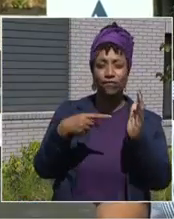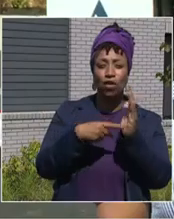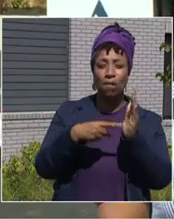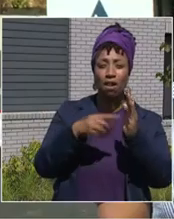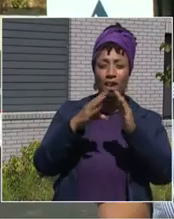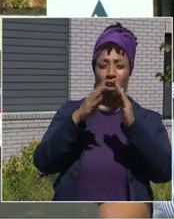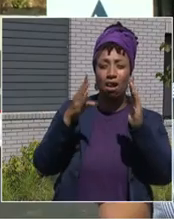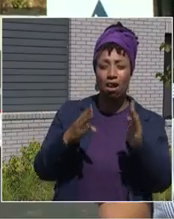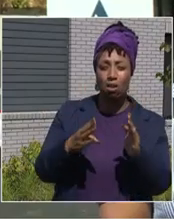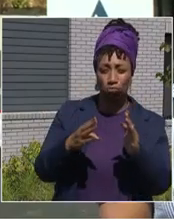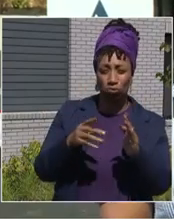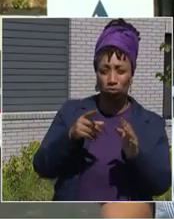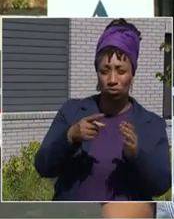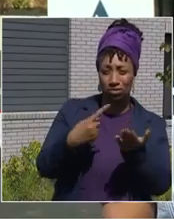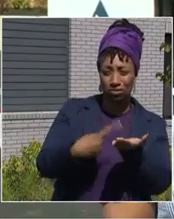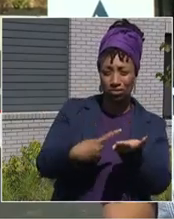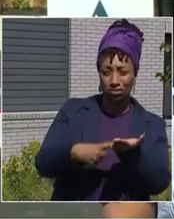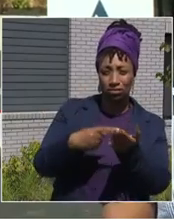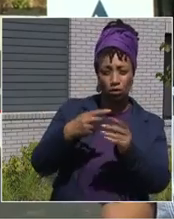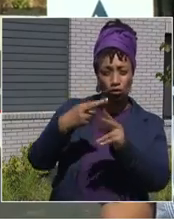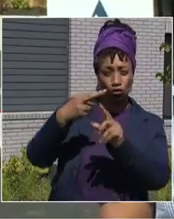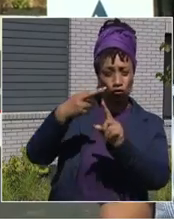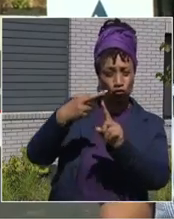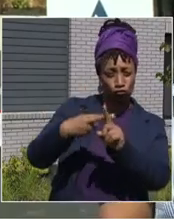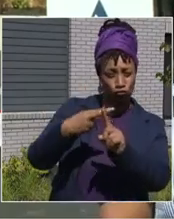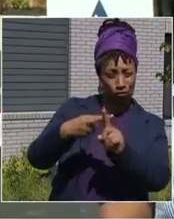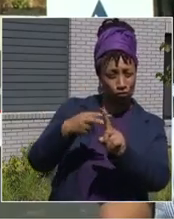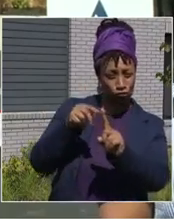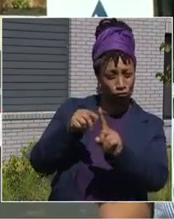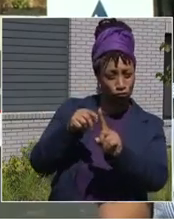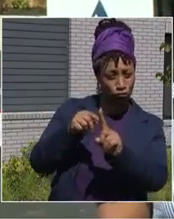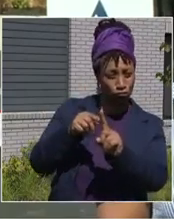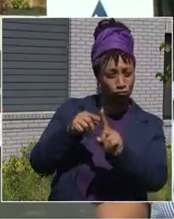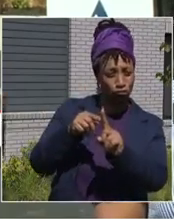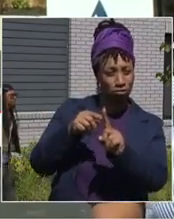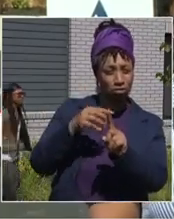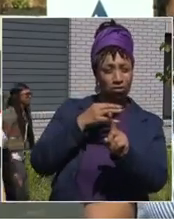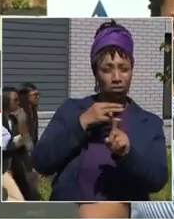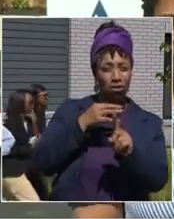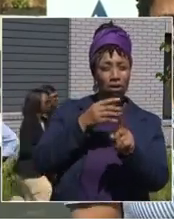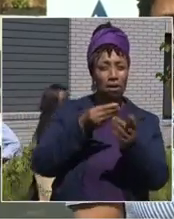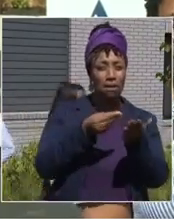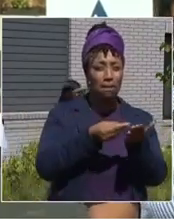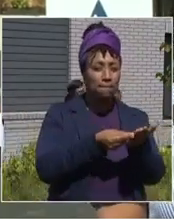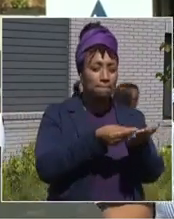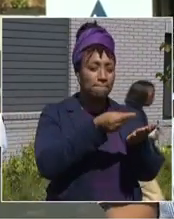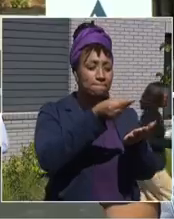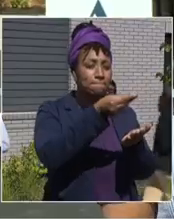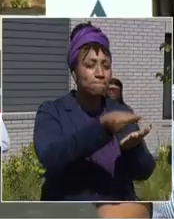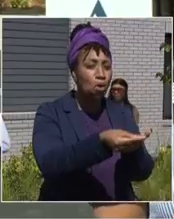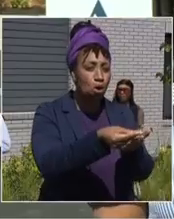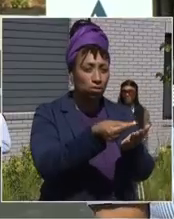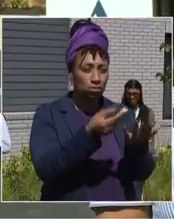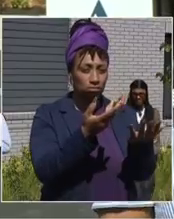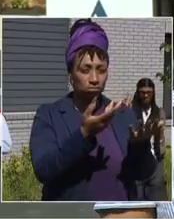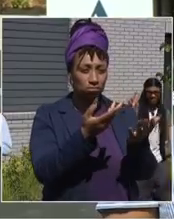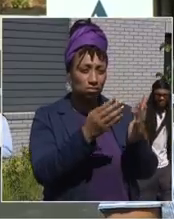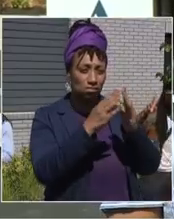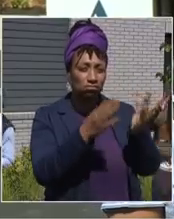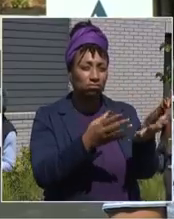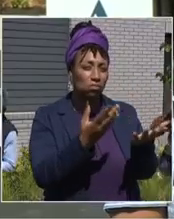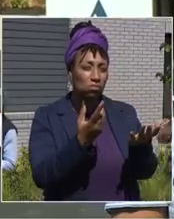just talk about the importance of having affordable units people can purchase? Yes, so we're always looking for home